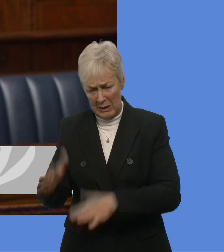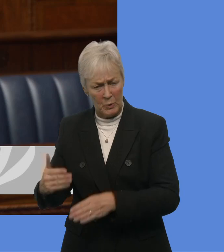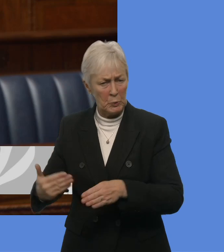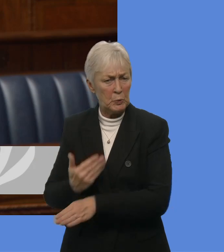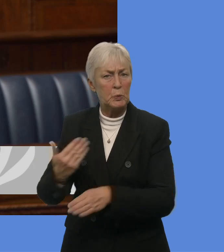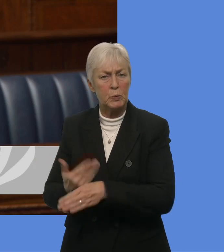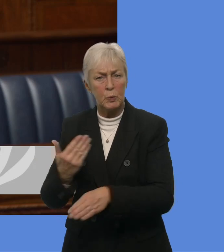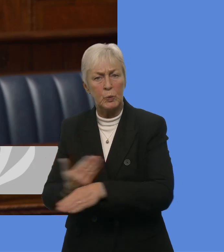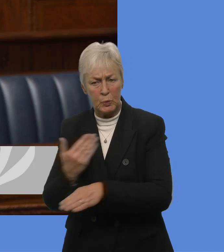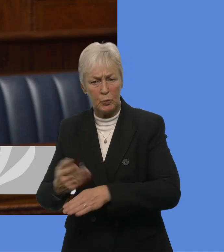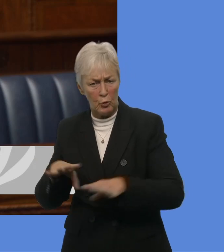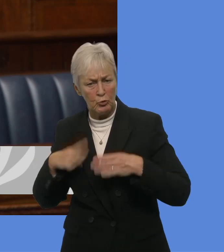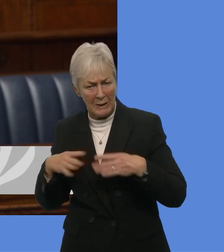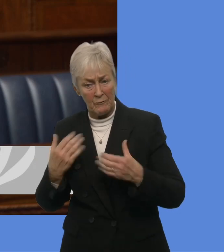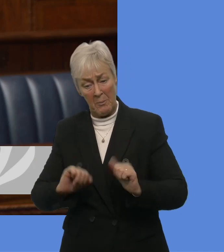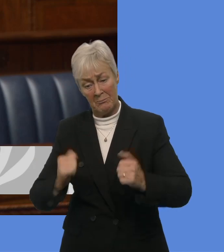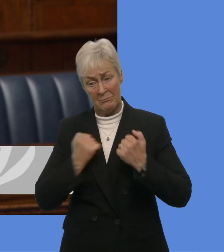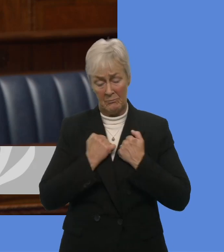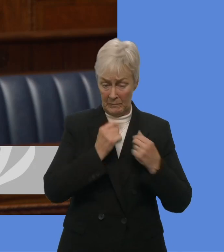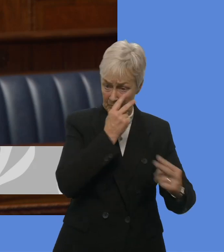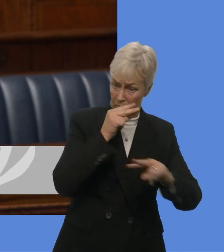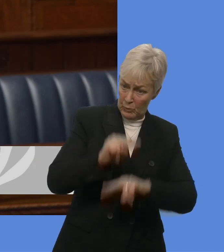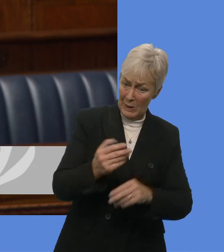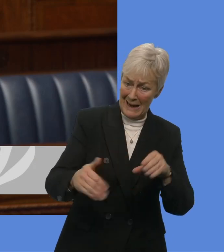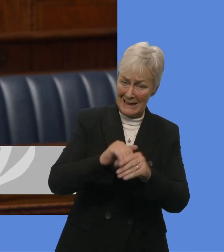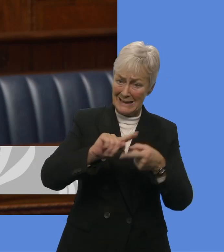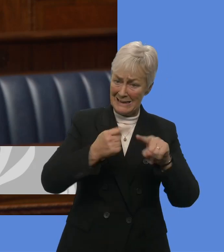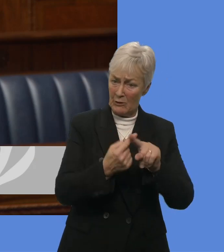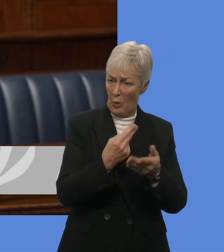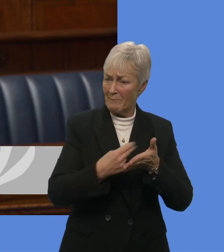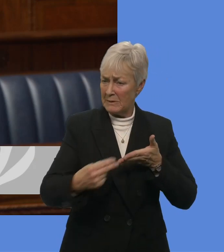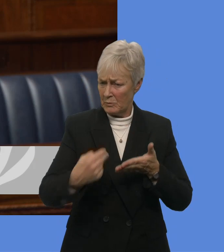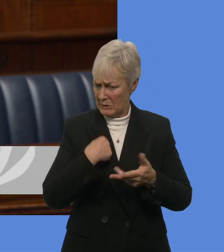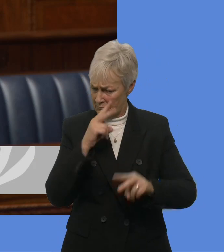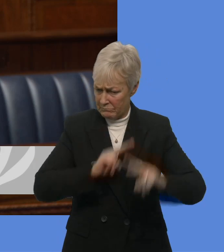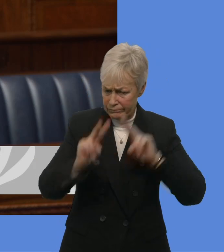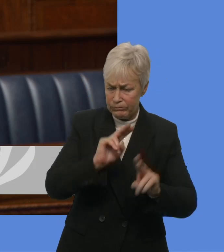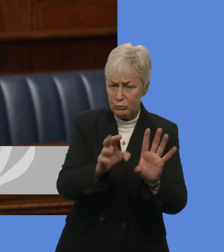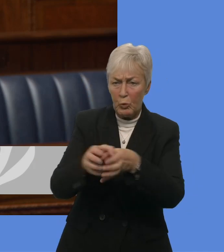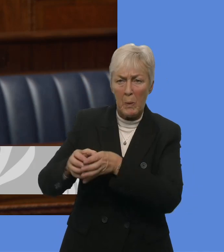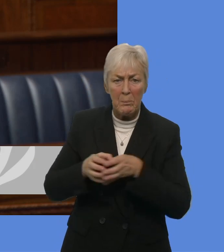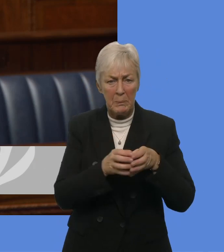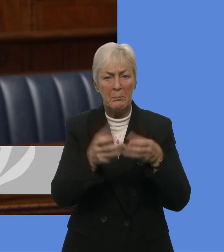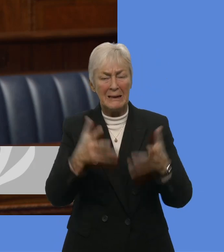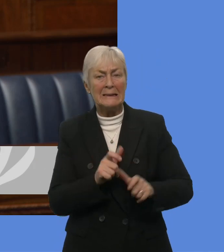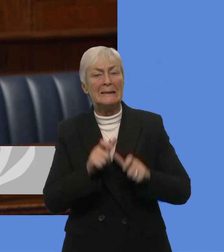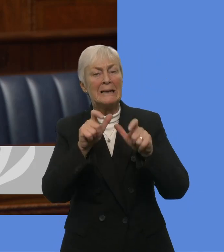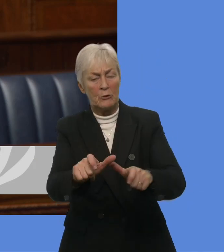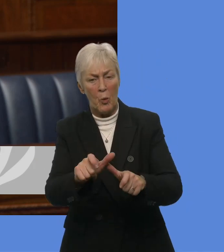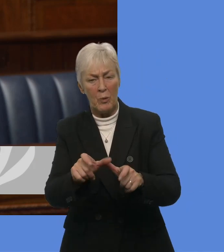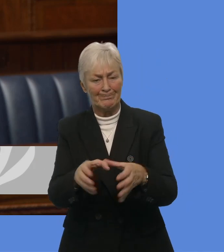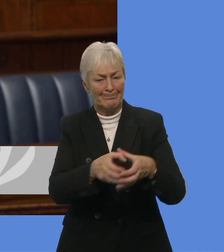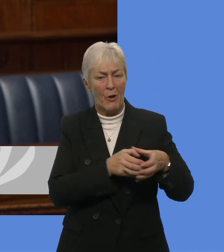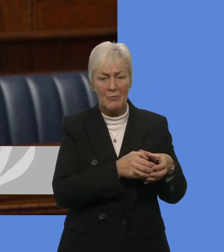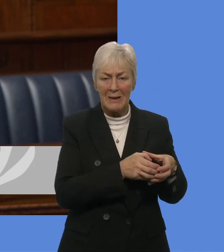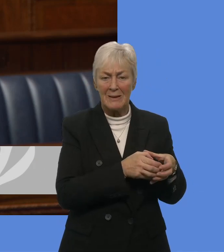been underway. From our point of view, within the Executive Office, we deal with a number of groups that have been and continue to be marginalised, not